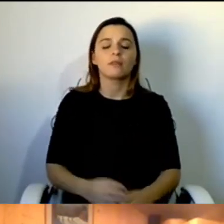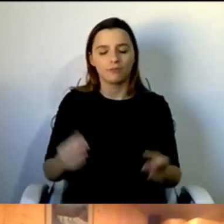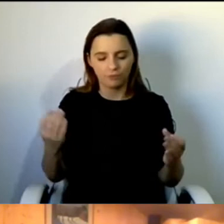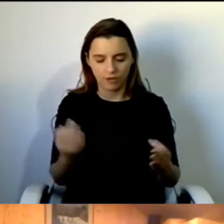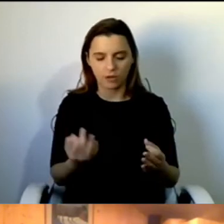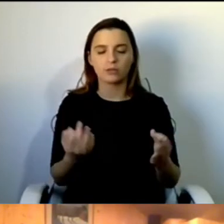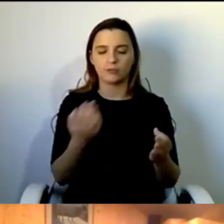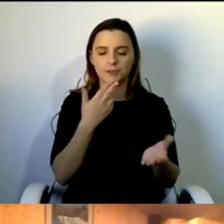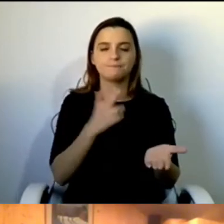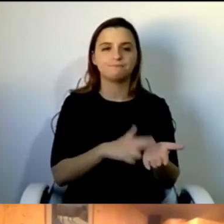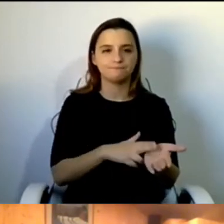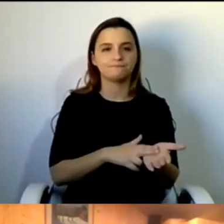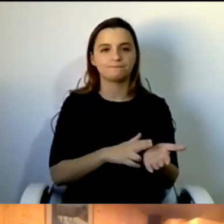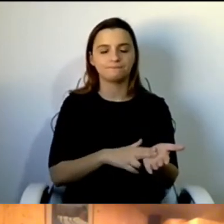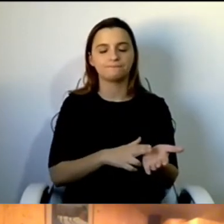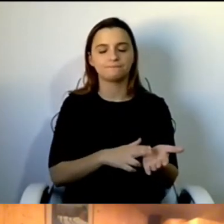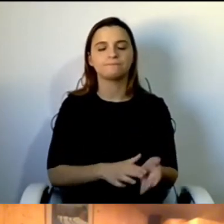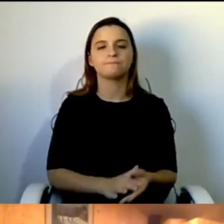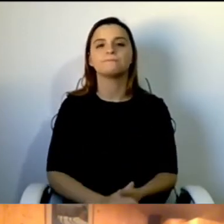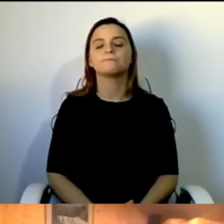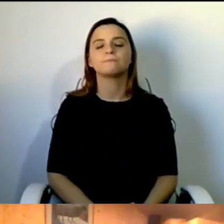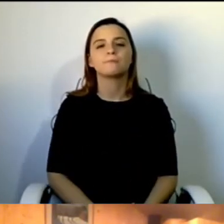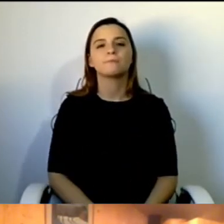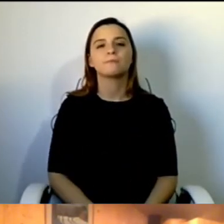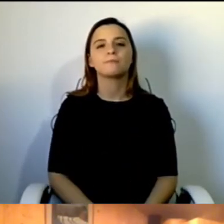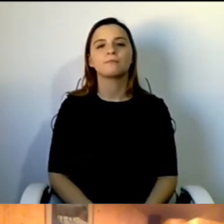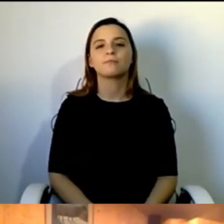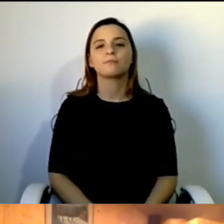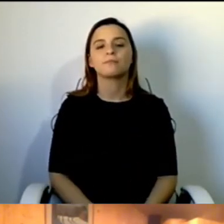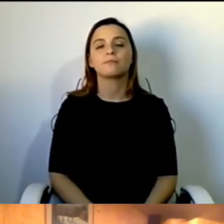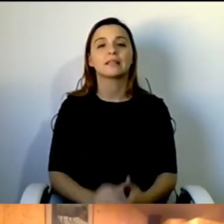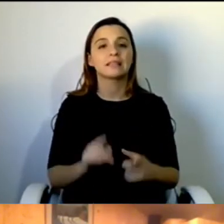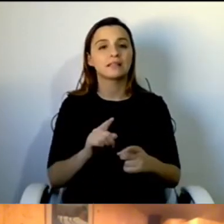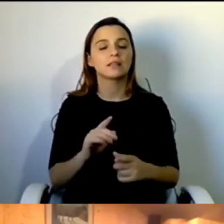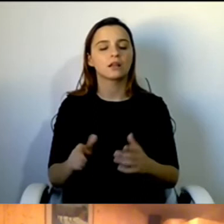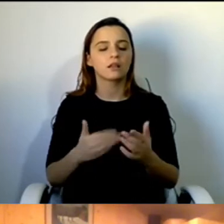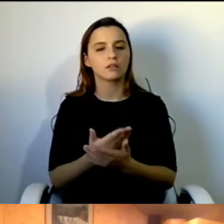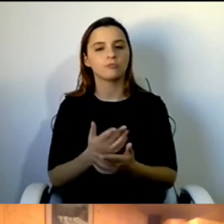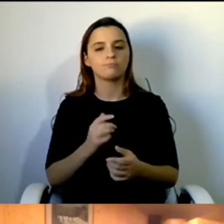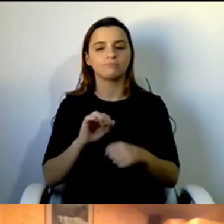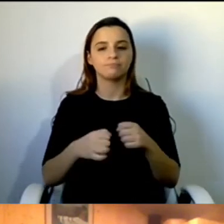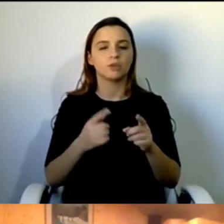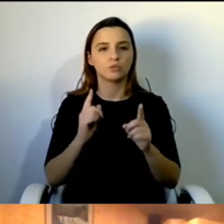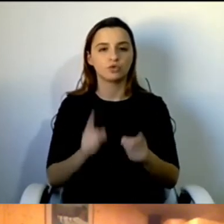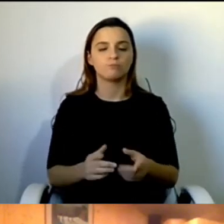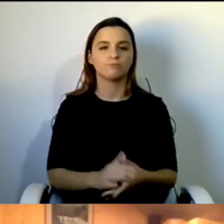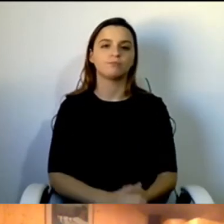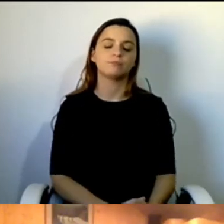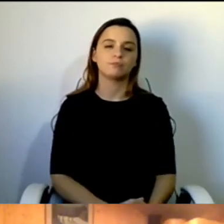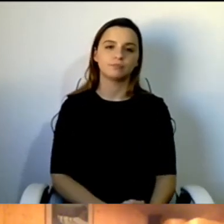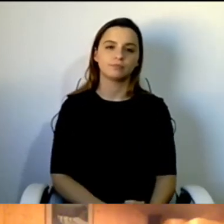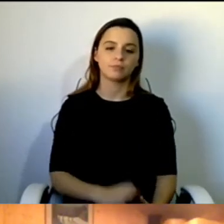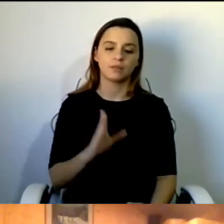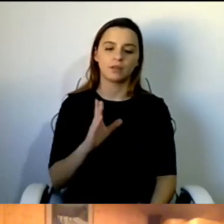what started it. And then, Jamie, you're going to talk about the legislation, yeah? Yeah, I can go from there. So there